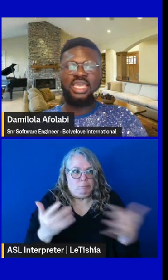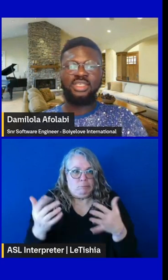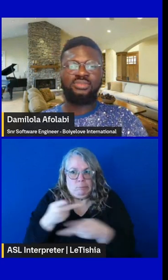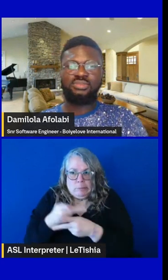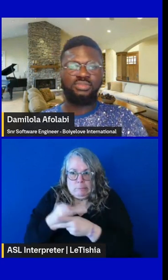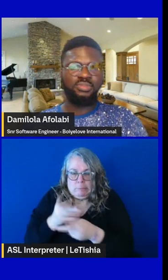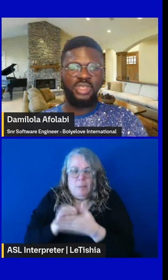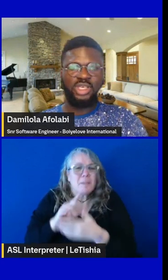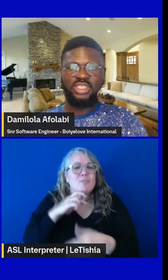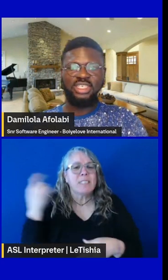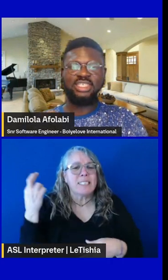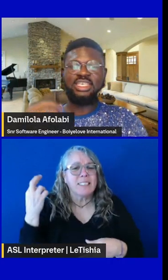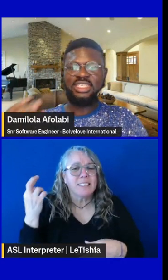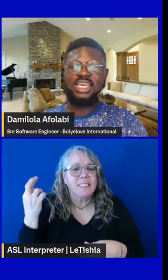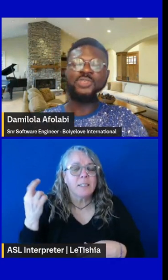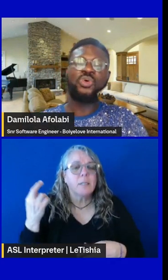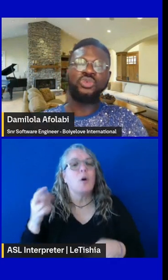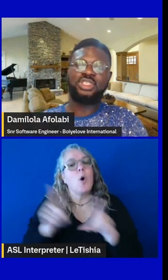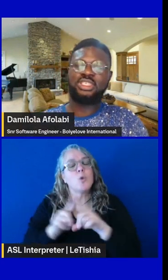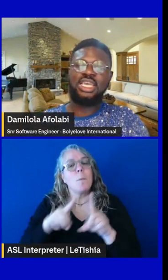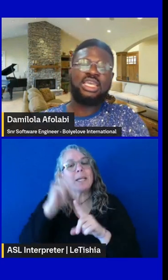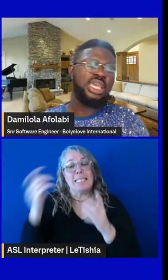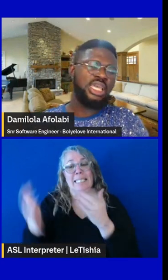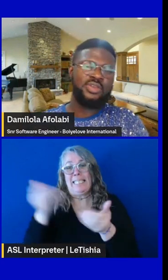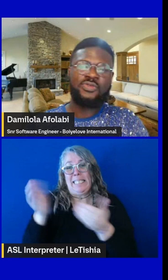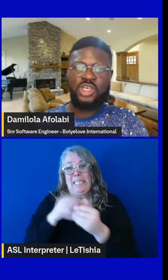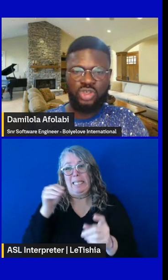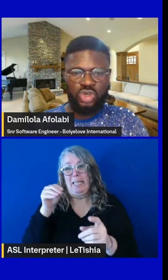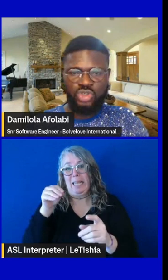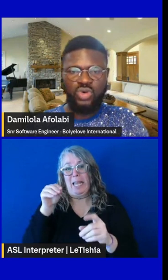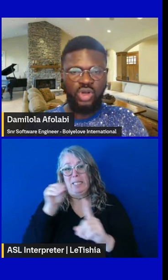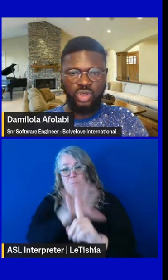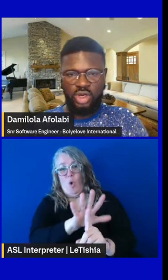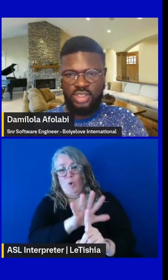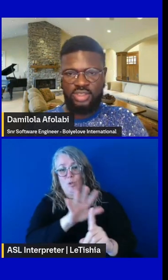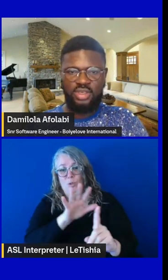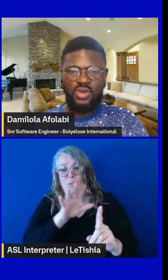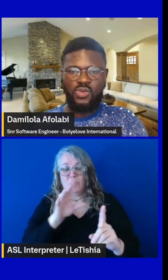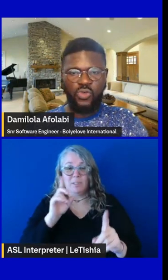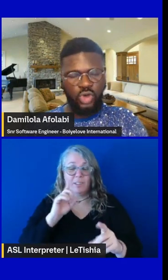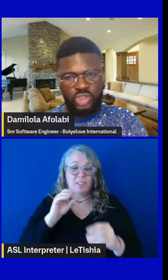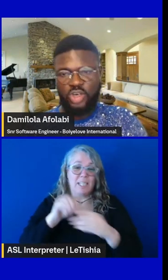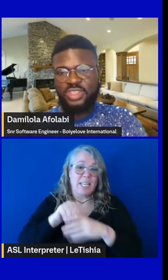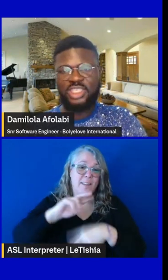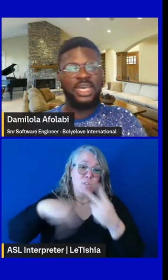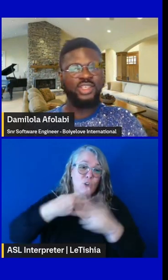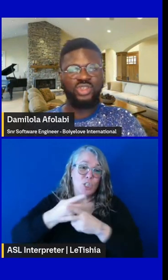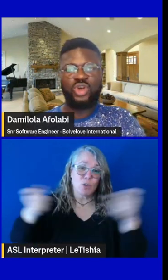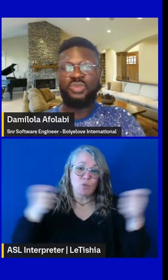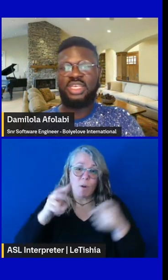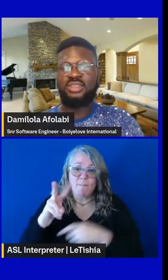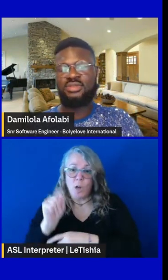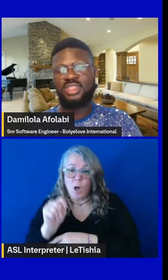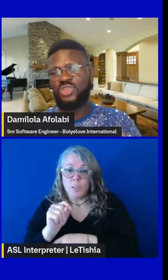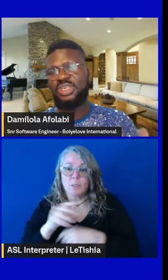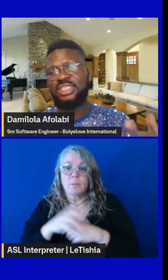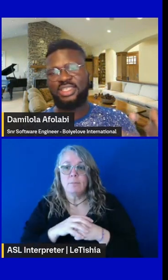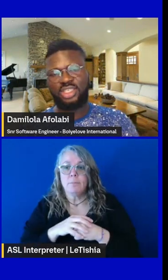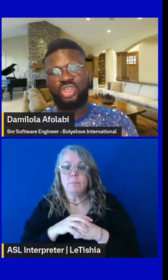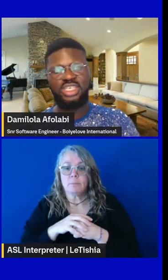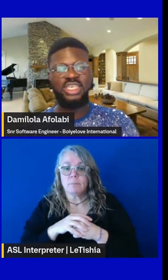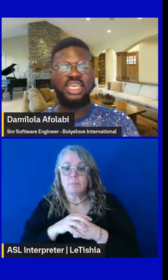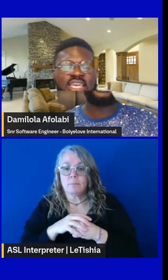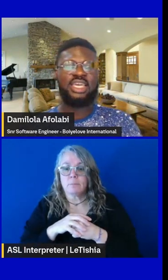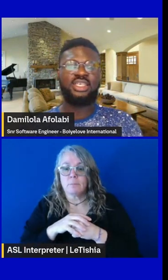And again, because it's easily exposed, say in version control or logs, Vault solves this by storing